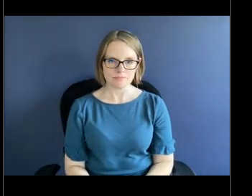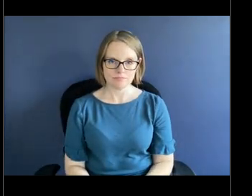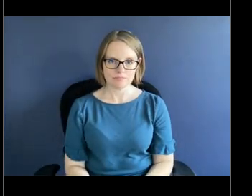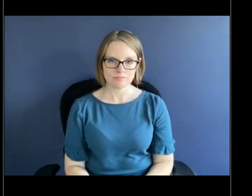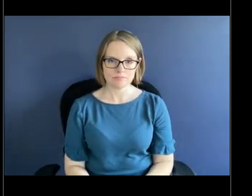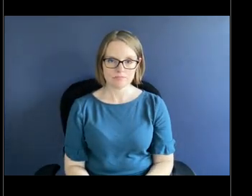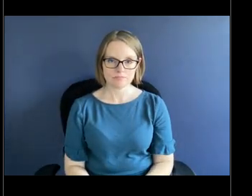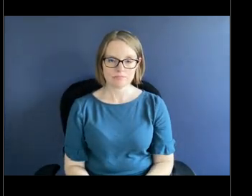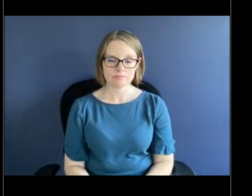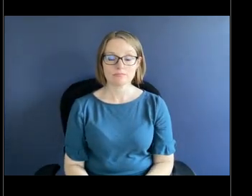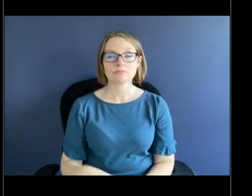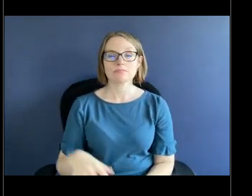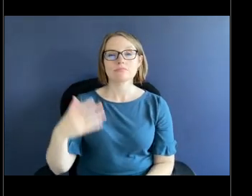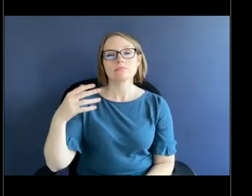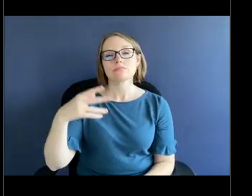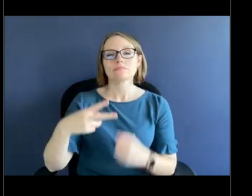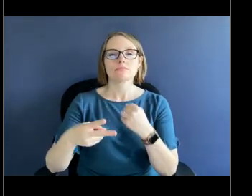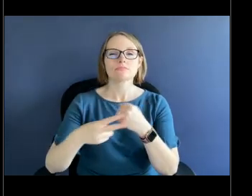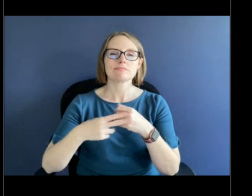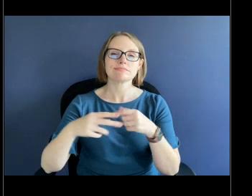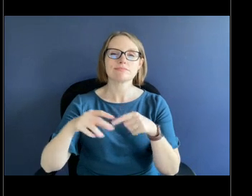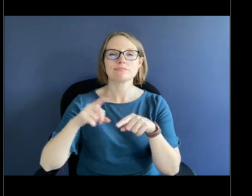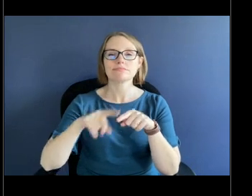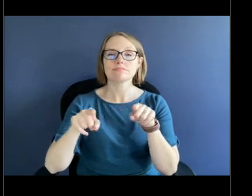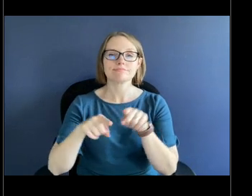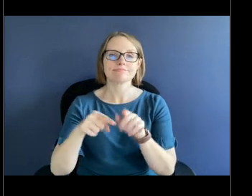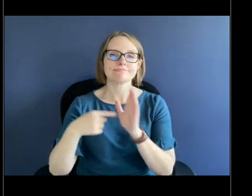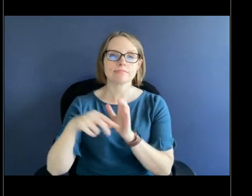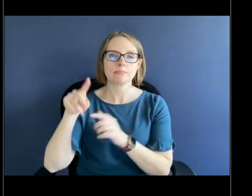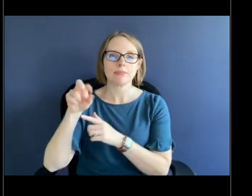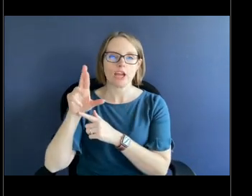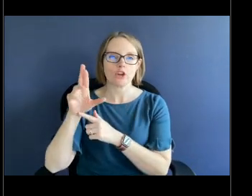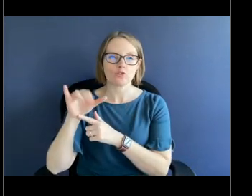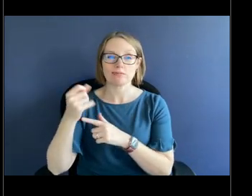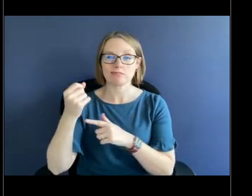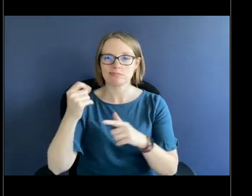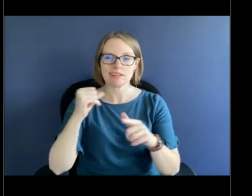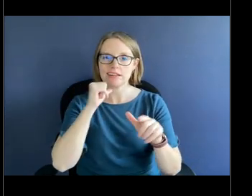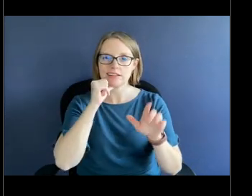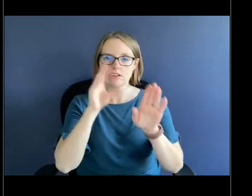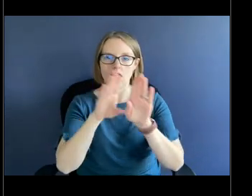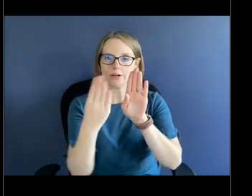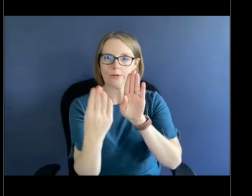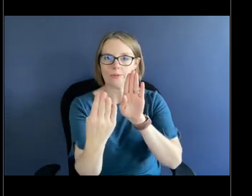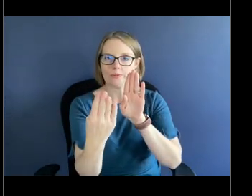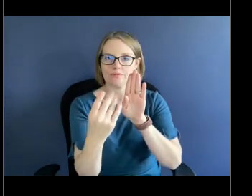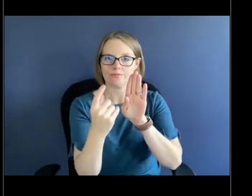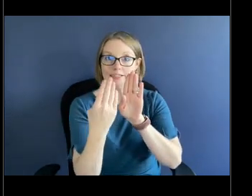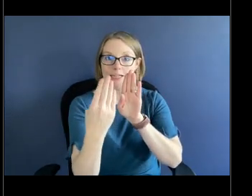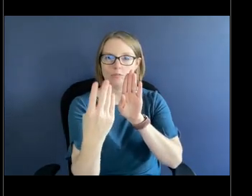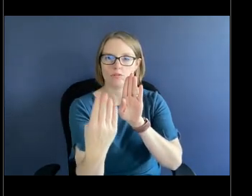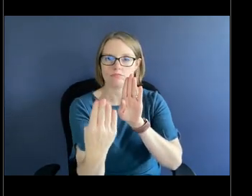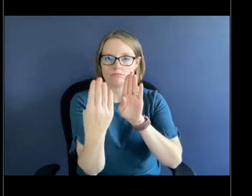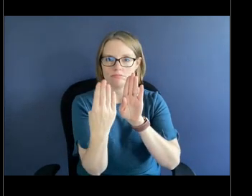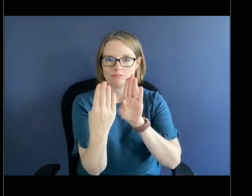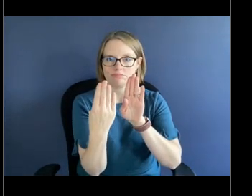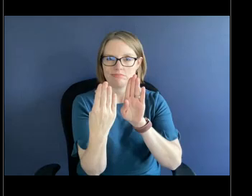Shallow storage closets, such as pantries, may have doors that do not provide